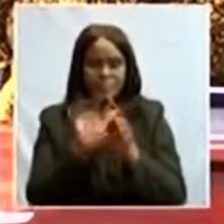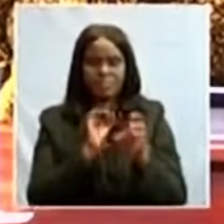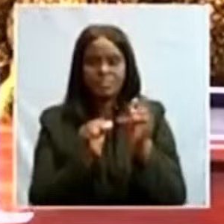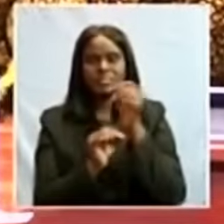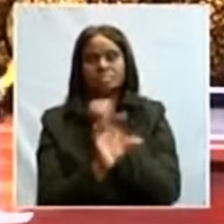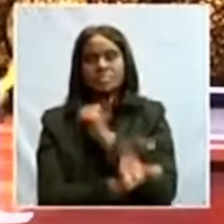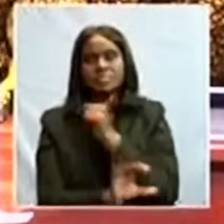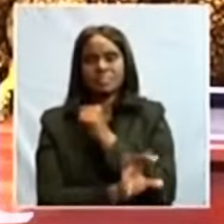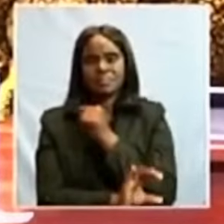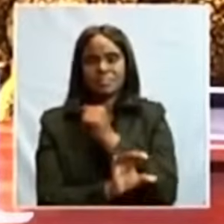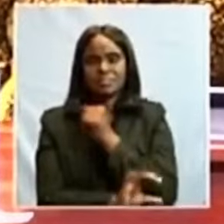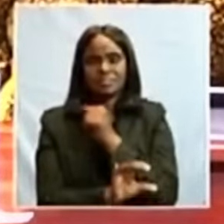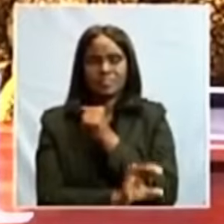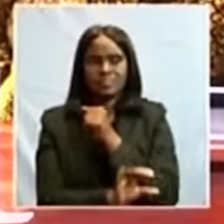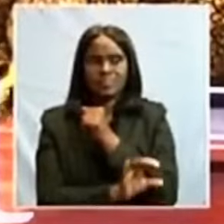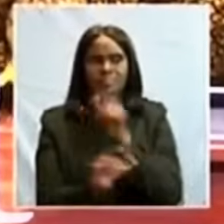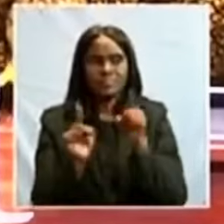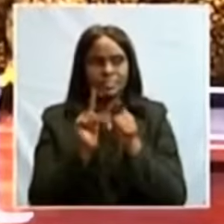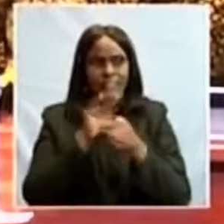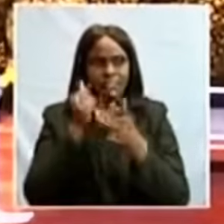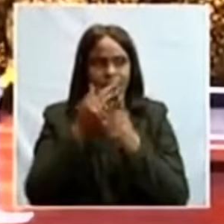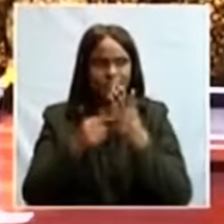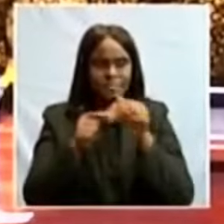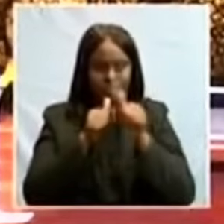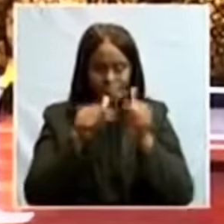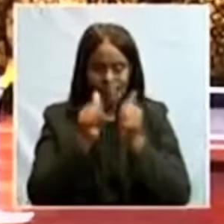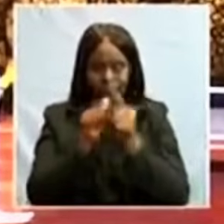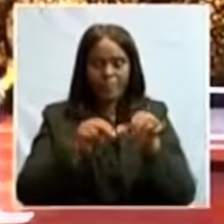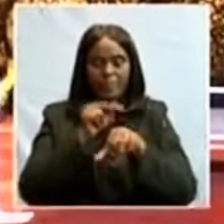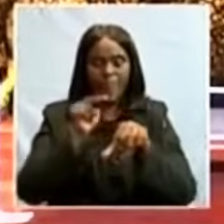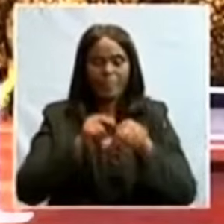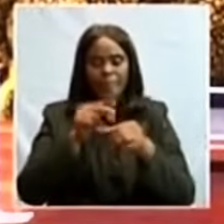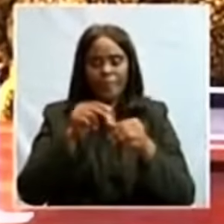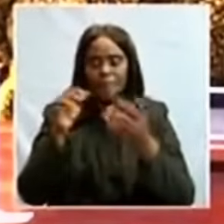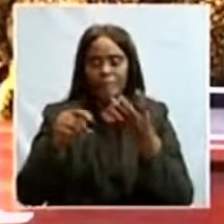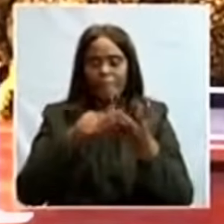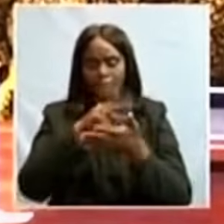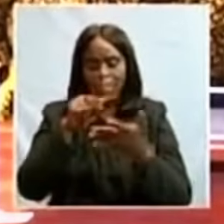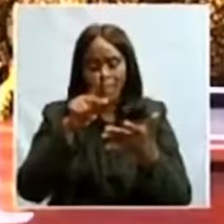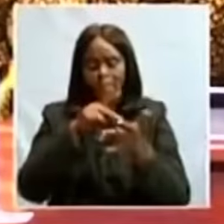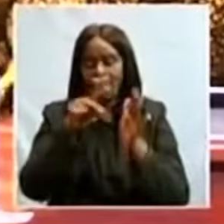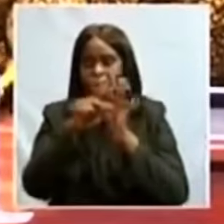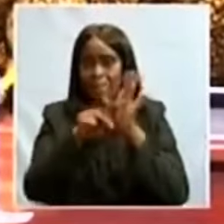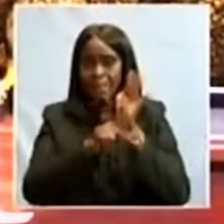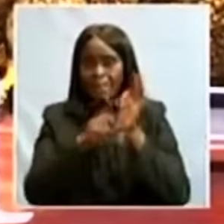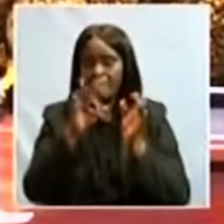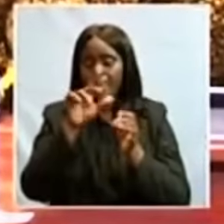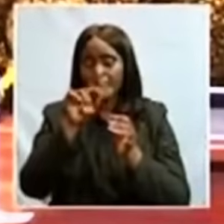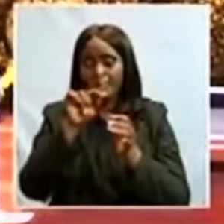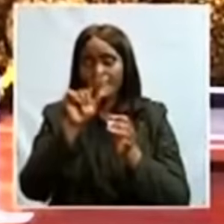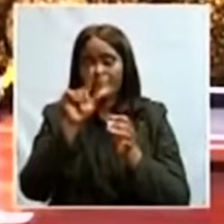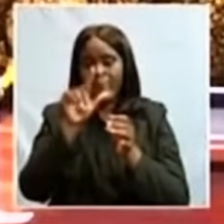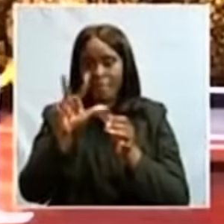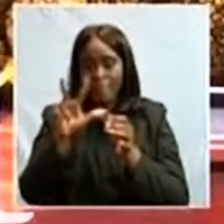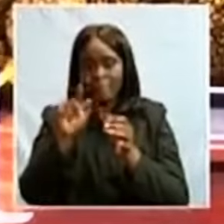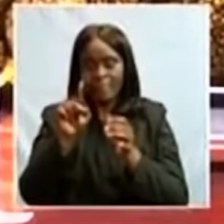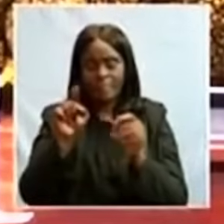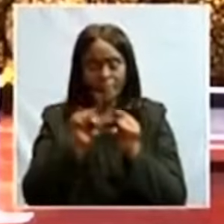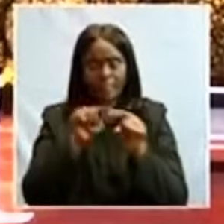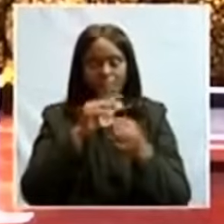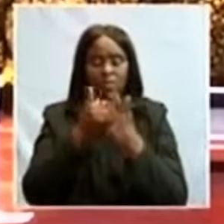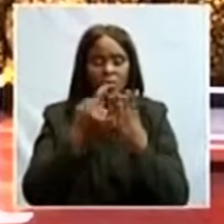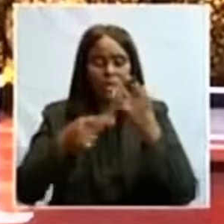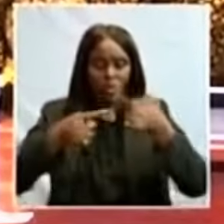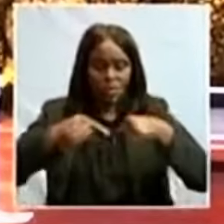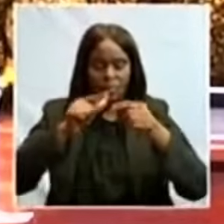country. And this was according to the National Decentralization Policy of 2023, the Local